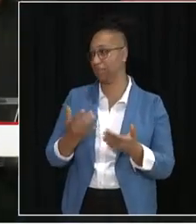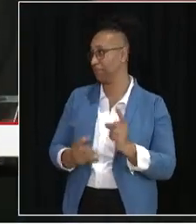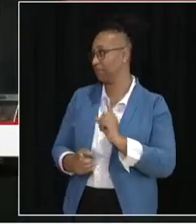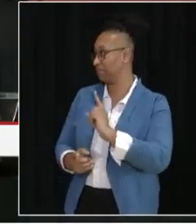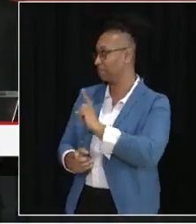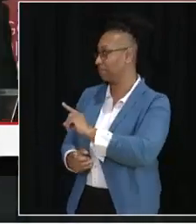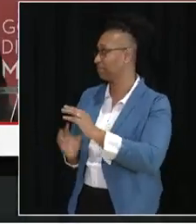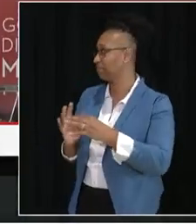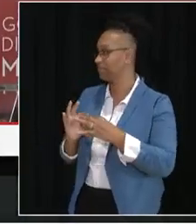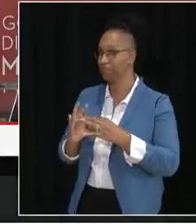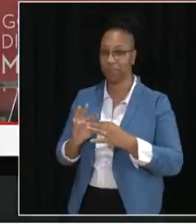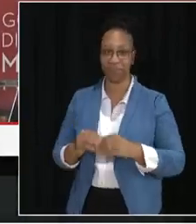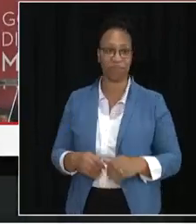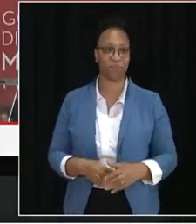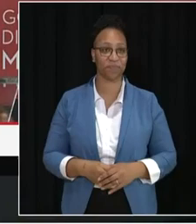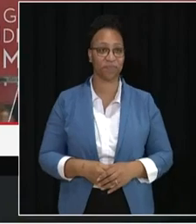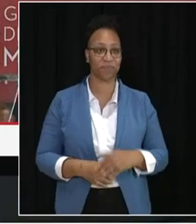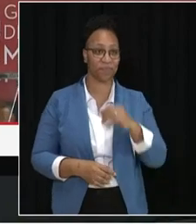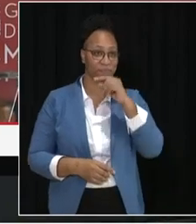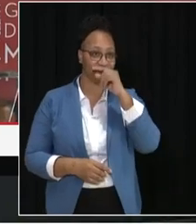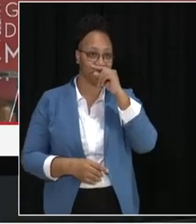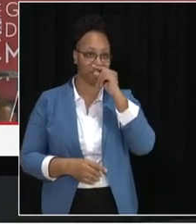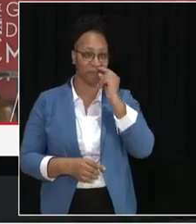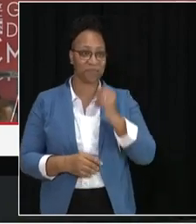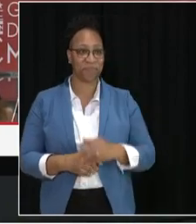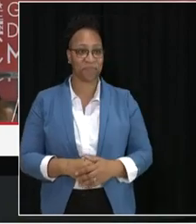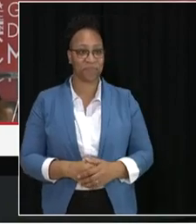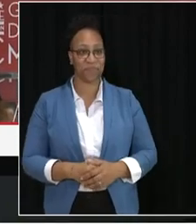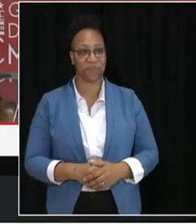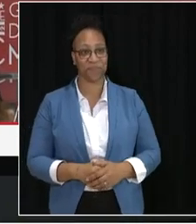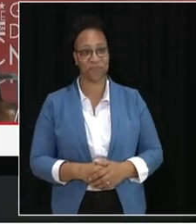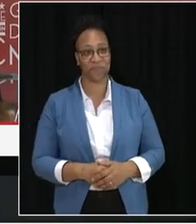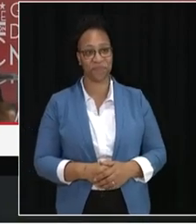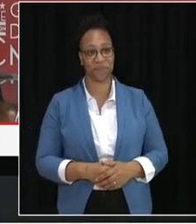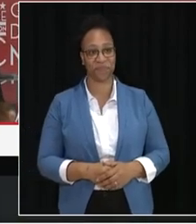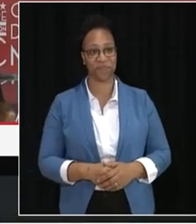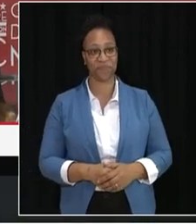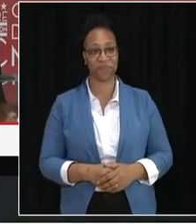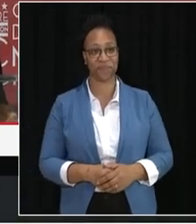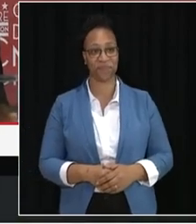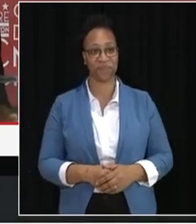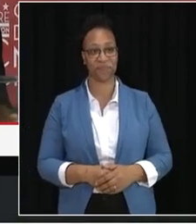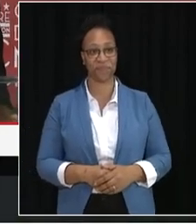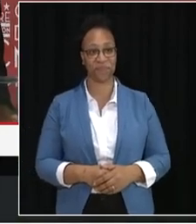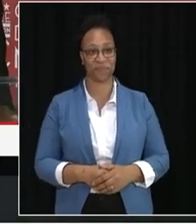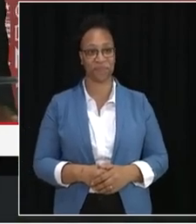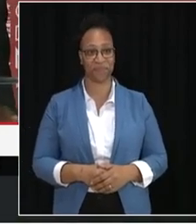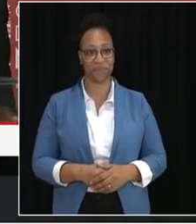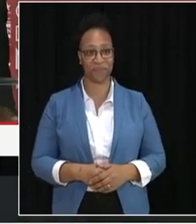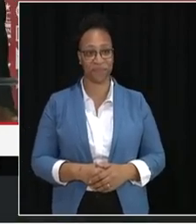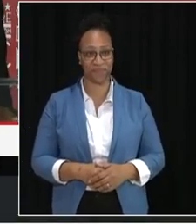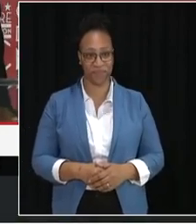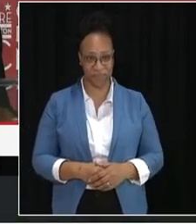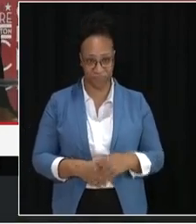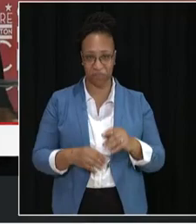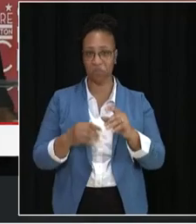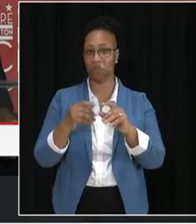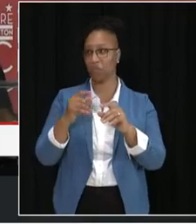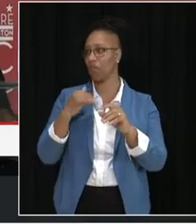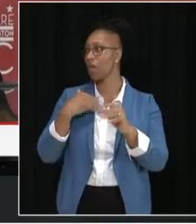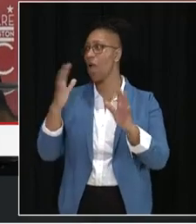Thank you, Mayor Bowser. I did want to acknowledge our Safe Passage workers and our Cure the Streets team. If you all can raise your